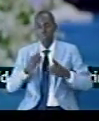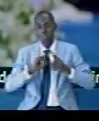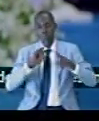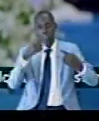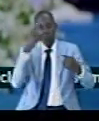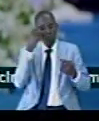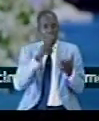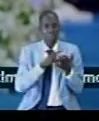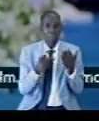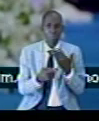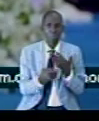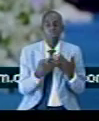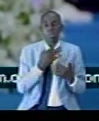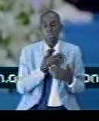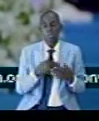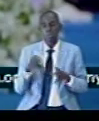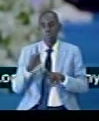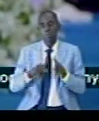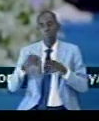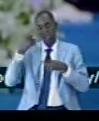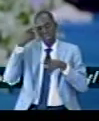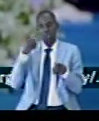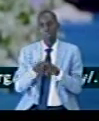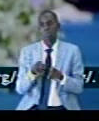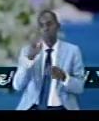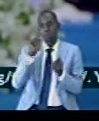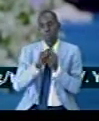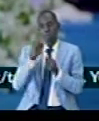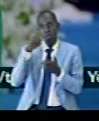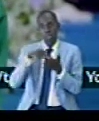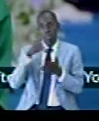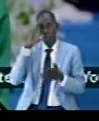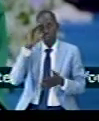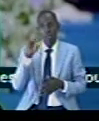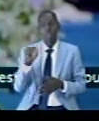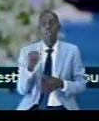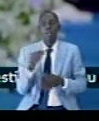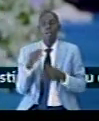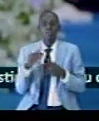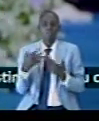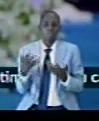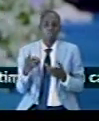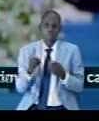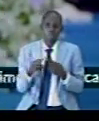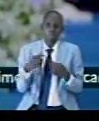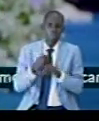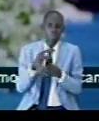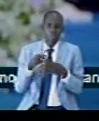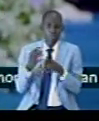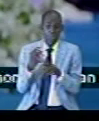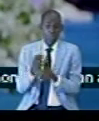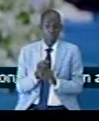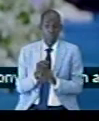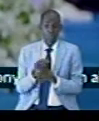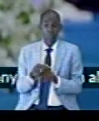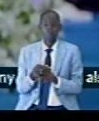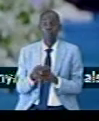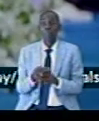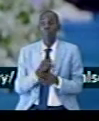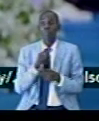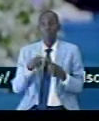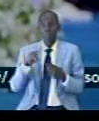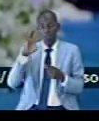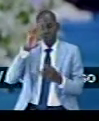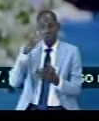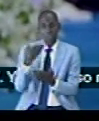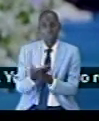man really has agreed with me. So to cut the long story short, when I got to the crusade ground, to